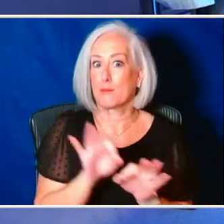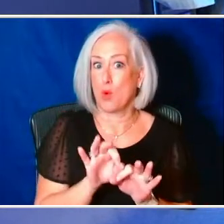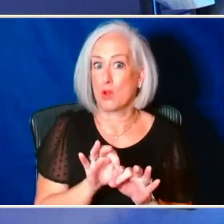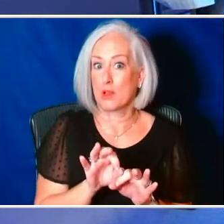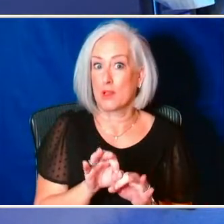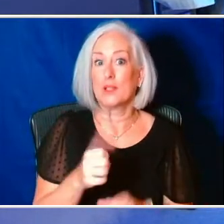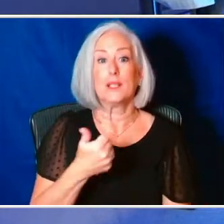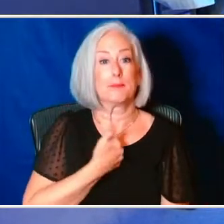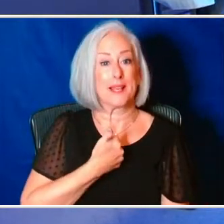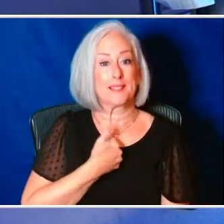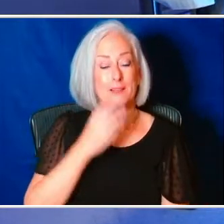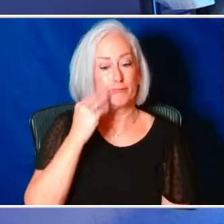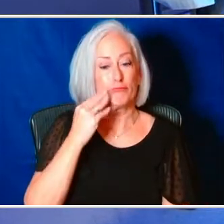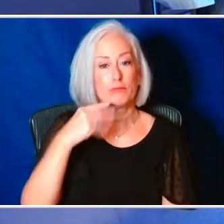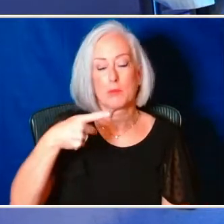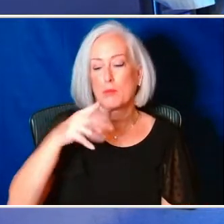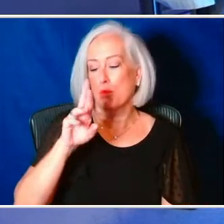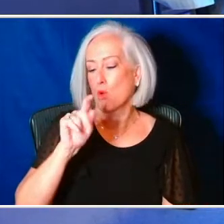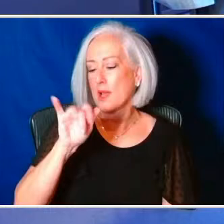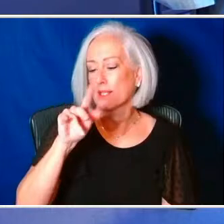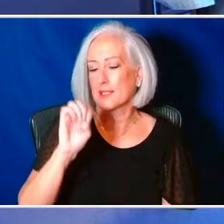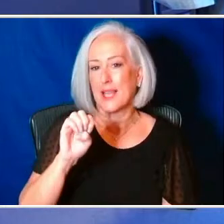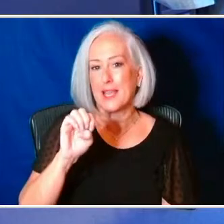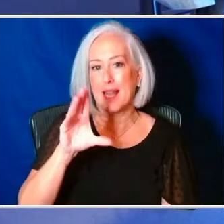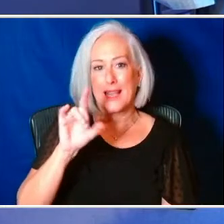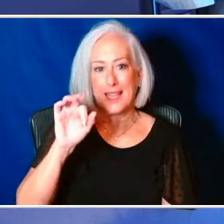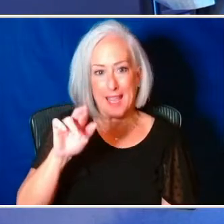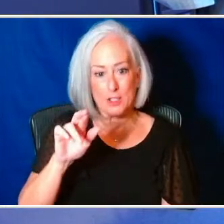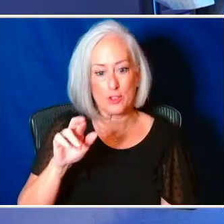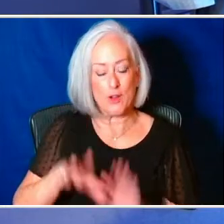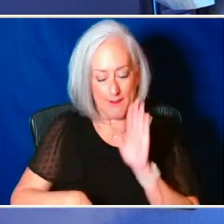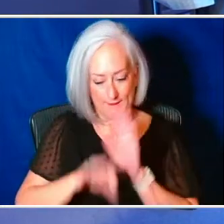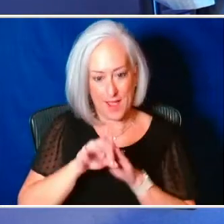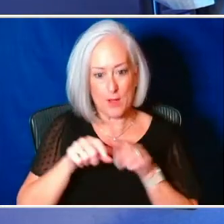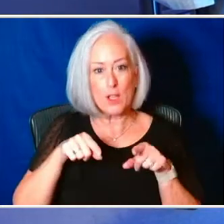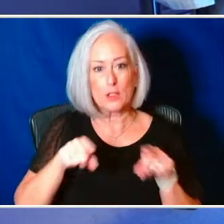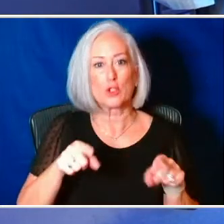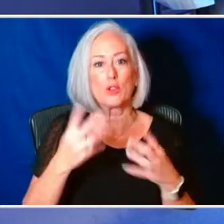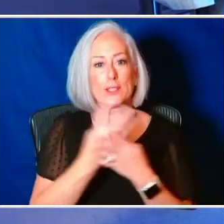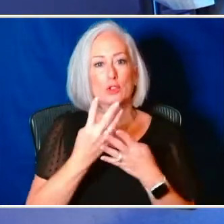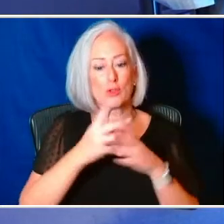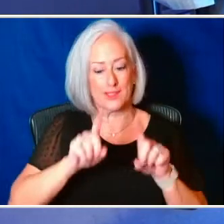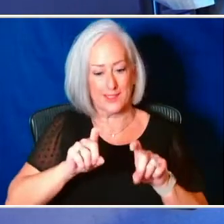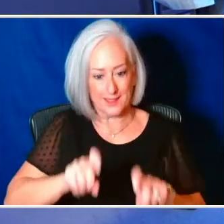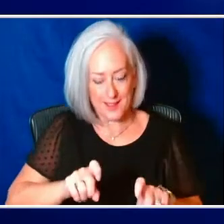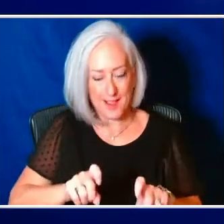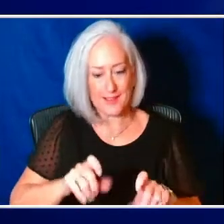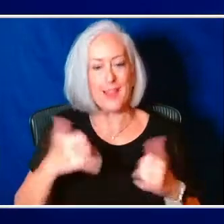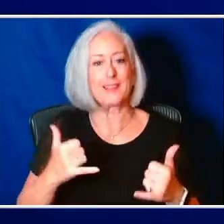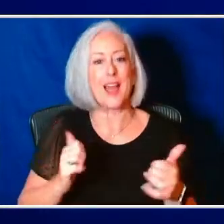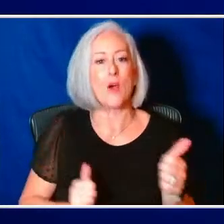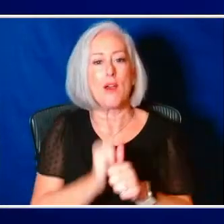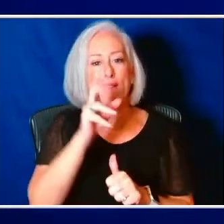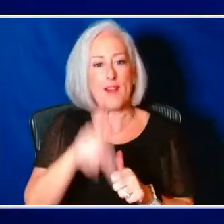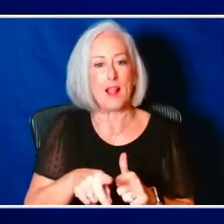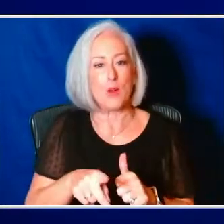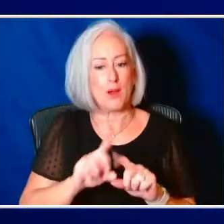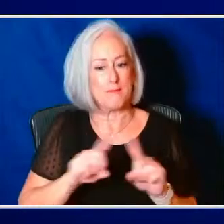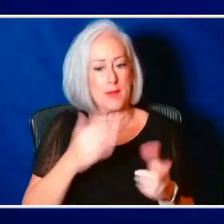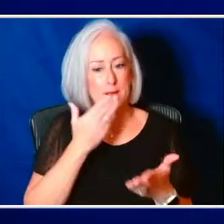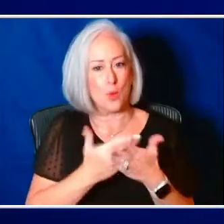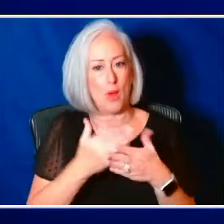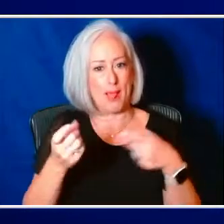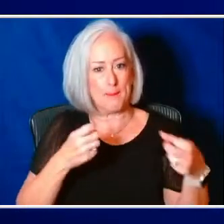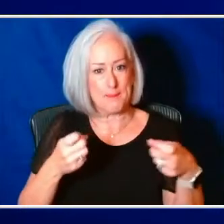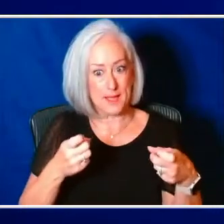cancer, and it was found in a screening process, and now I have to have regular follow-up, and it's well managed. But I got to do things because I